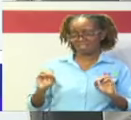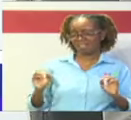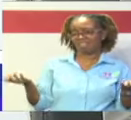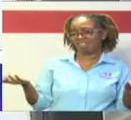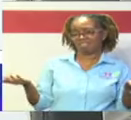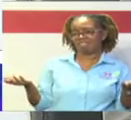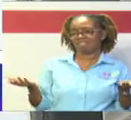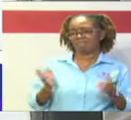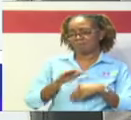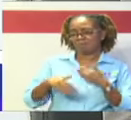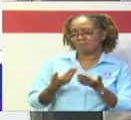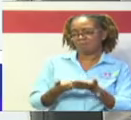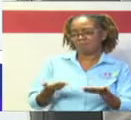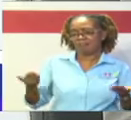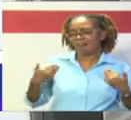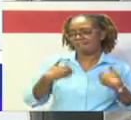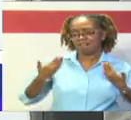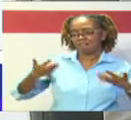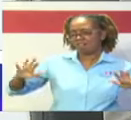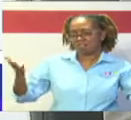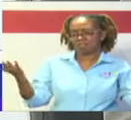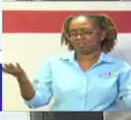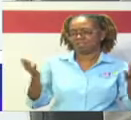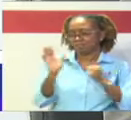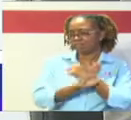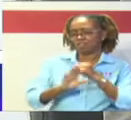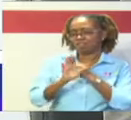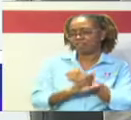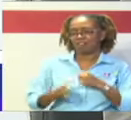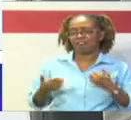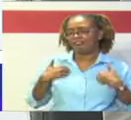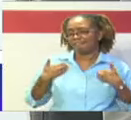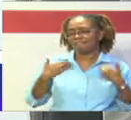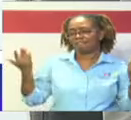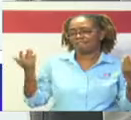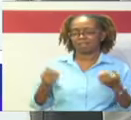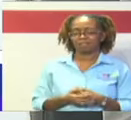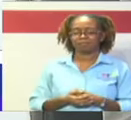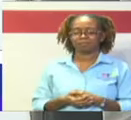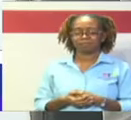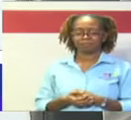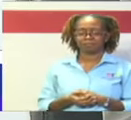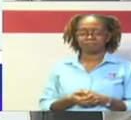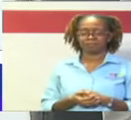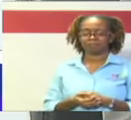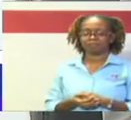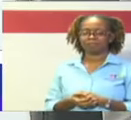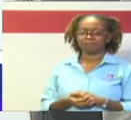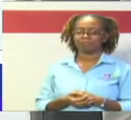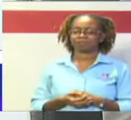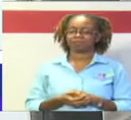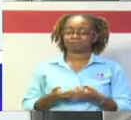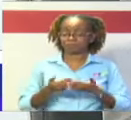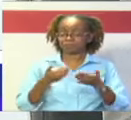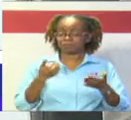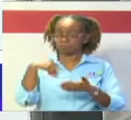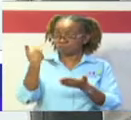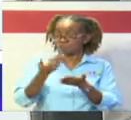everyone around is immune. Now, even before you get to that stage, or even without reaching that stage, the value